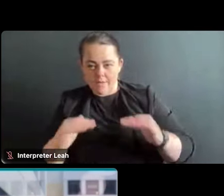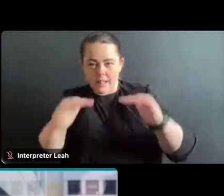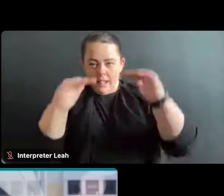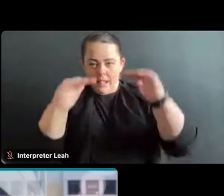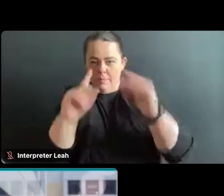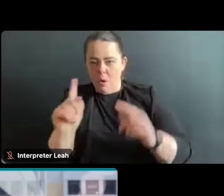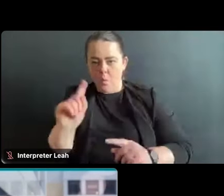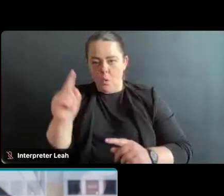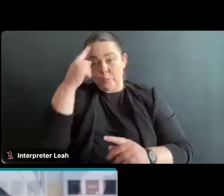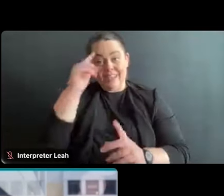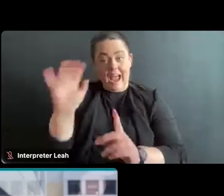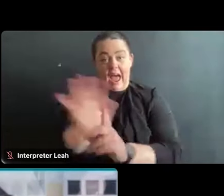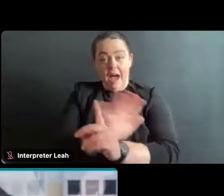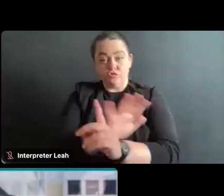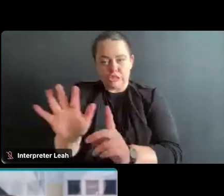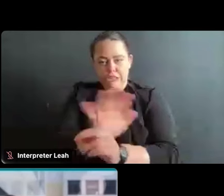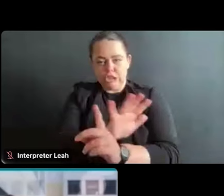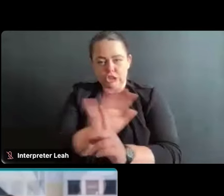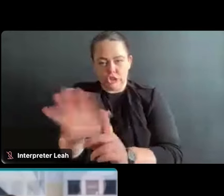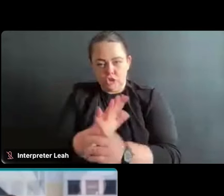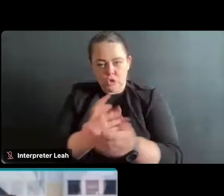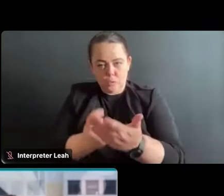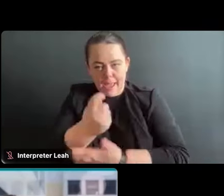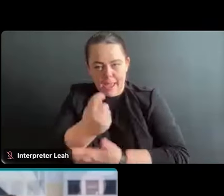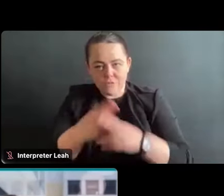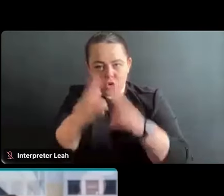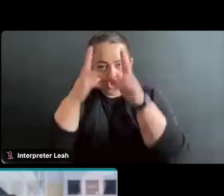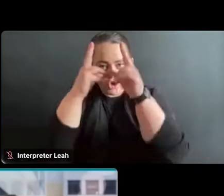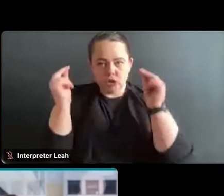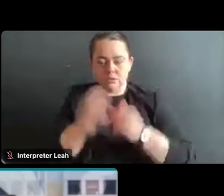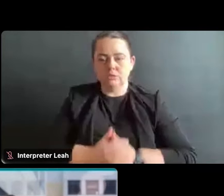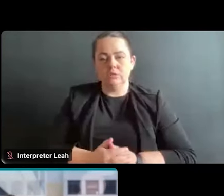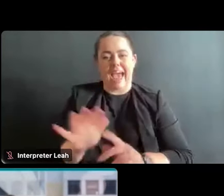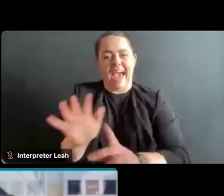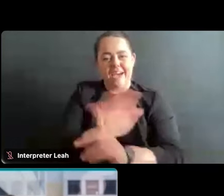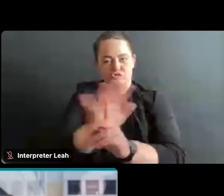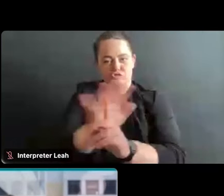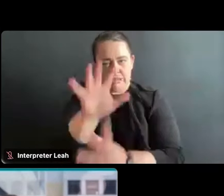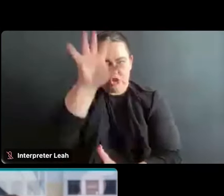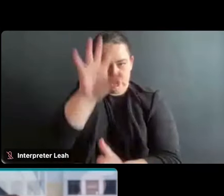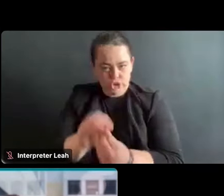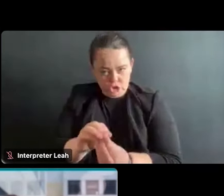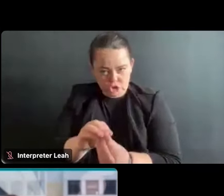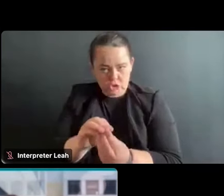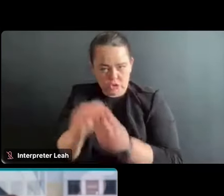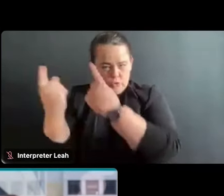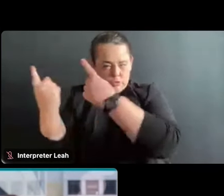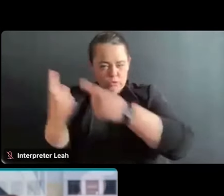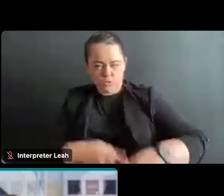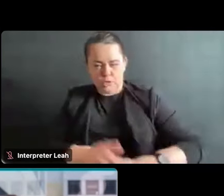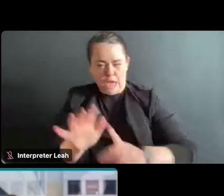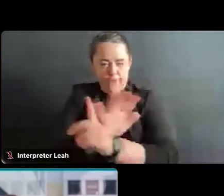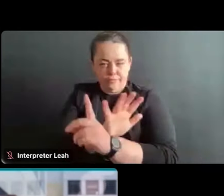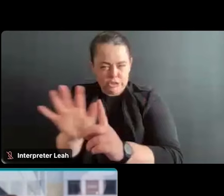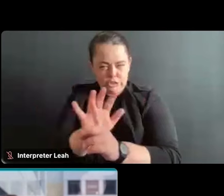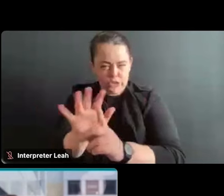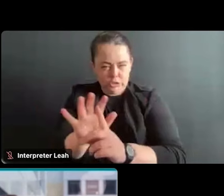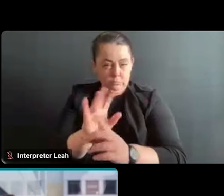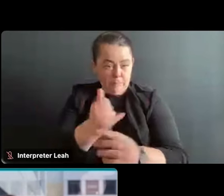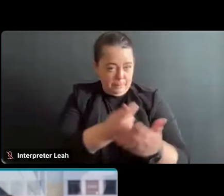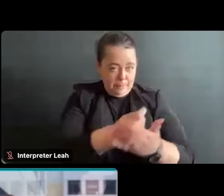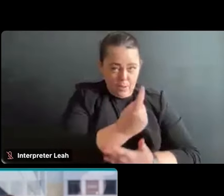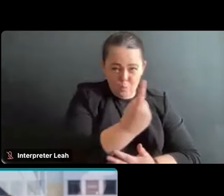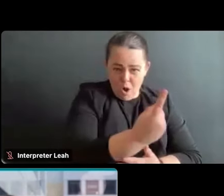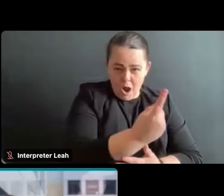registered nurse, your average base rate that you're paying an enrolled nurse, and the average base rate that you're paying a personal care